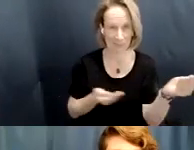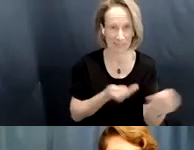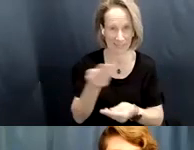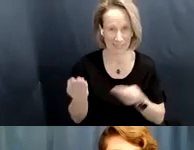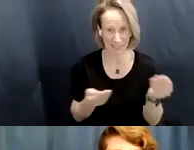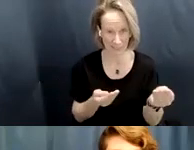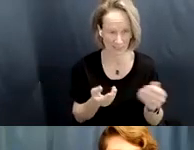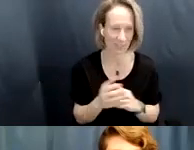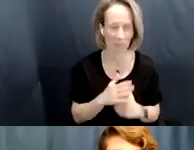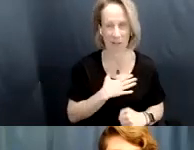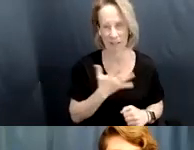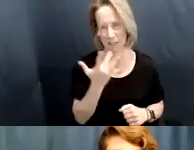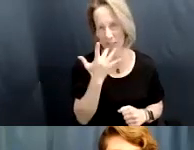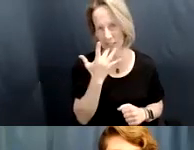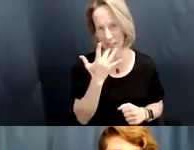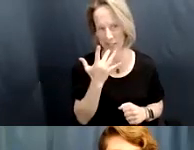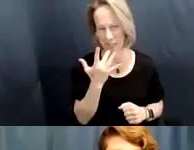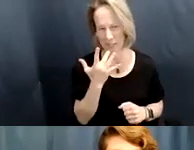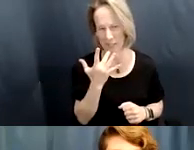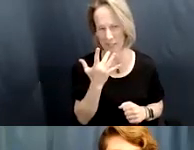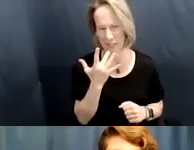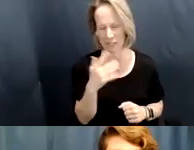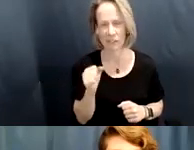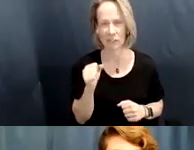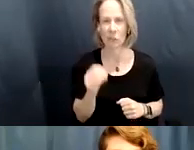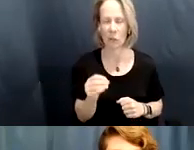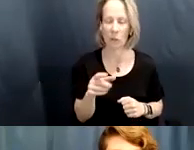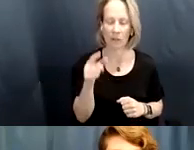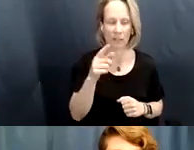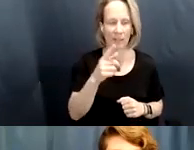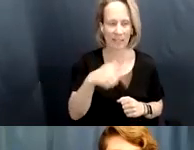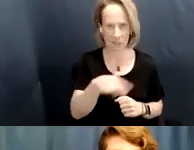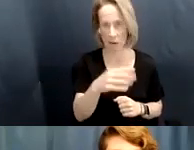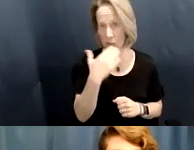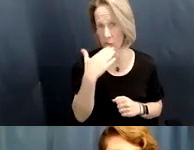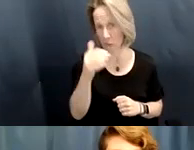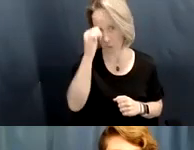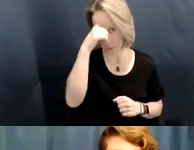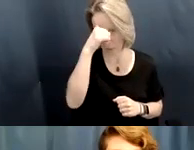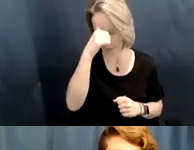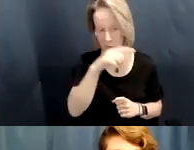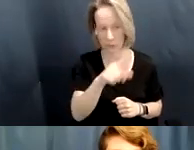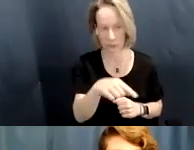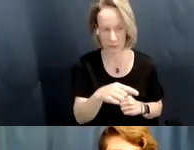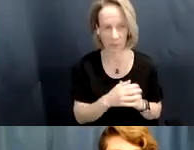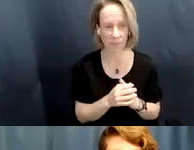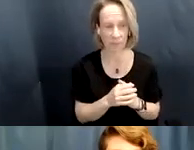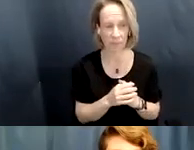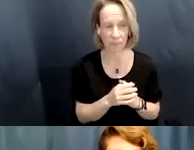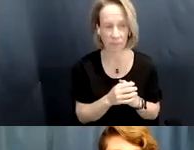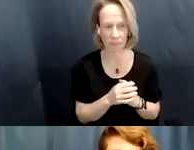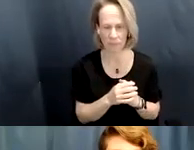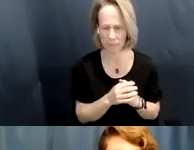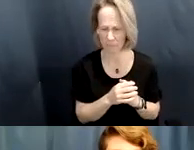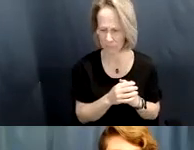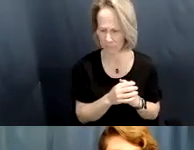So this is going to be breaking, but these are all good reminders, especially because what we found is that